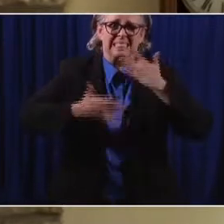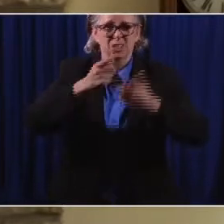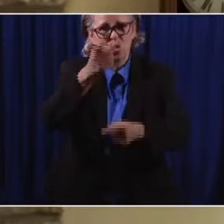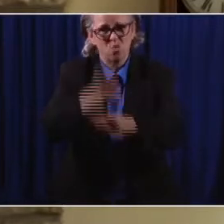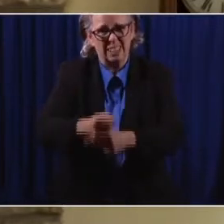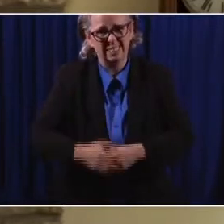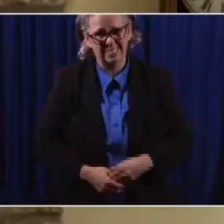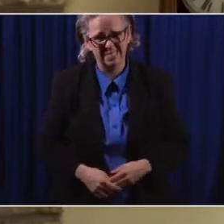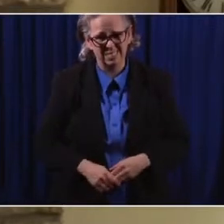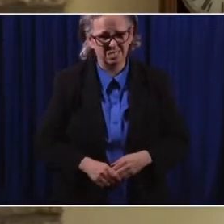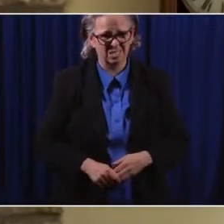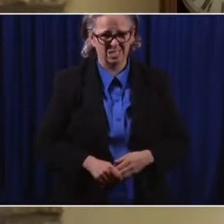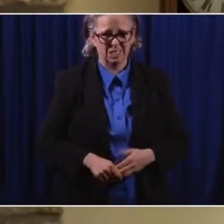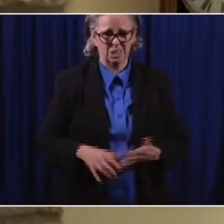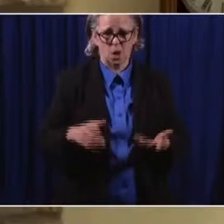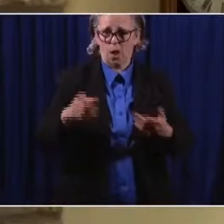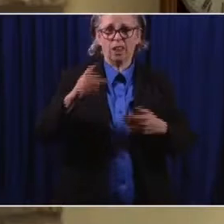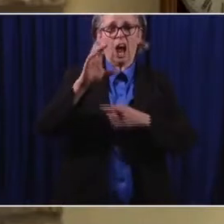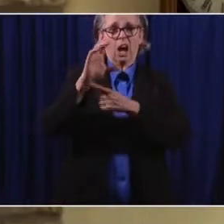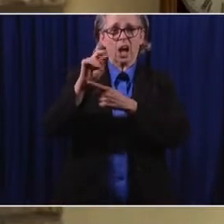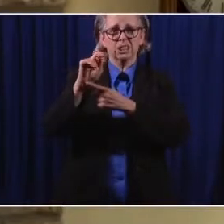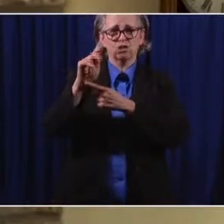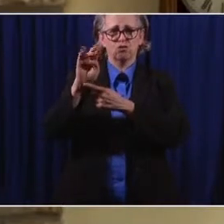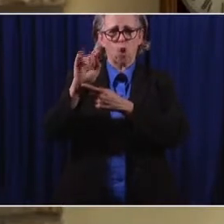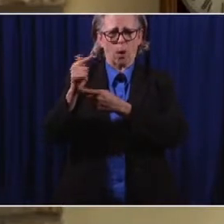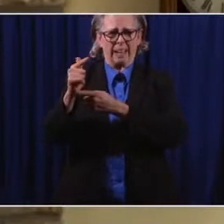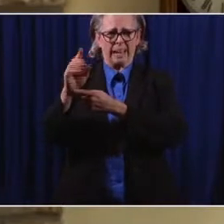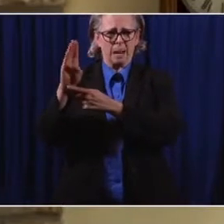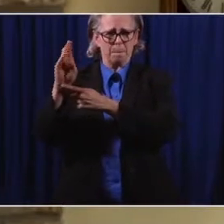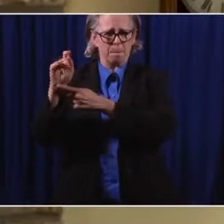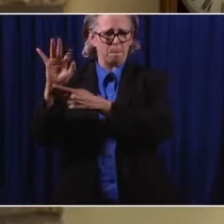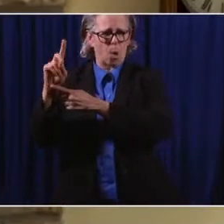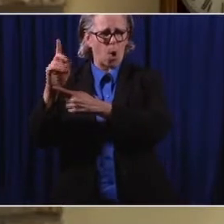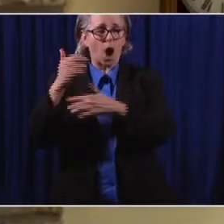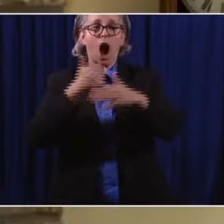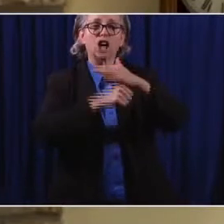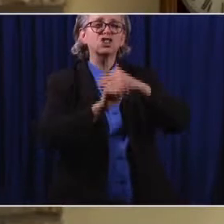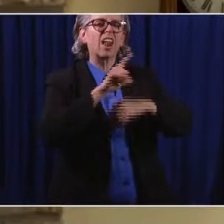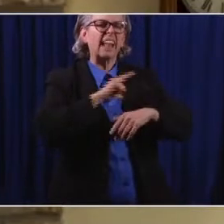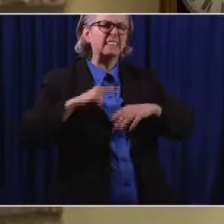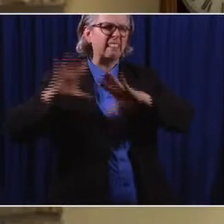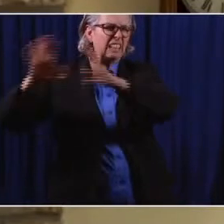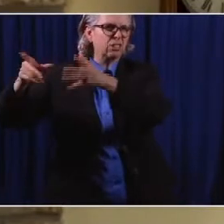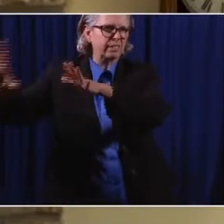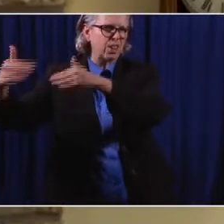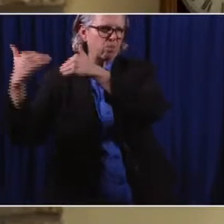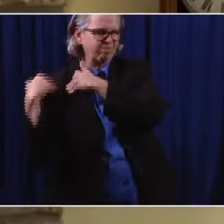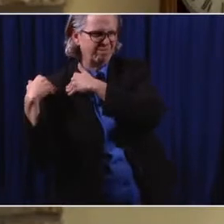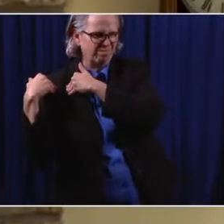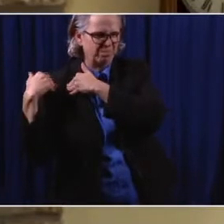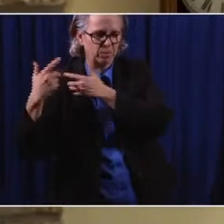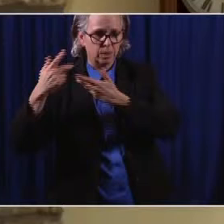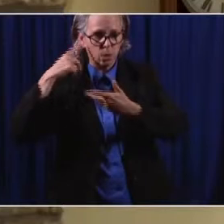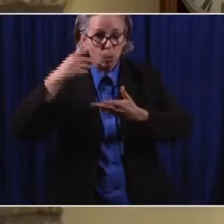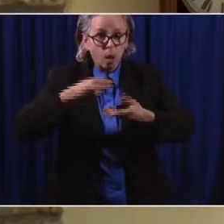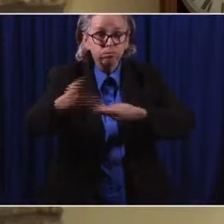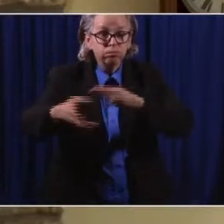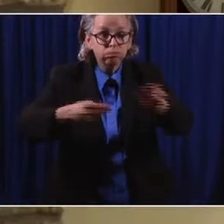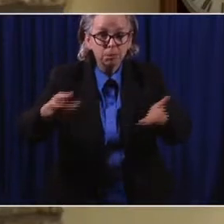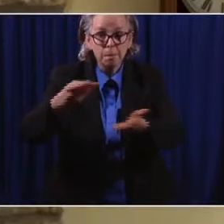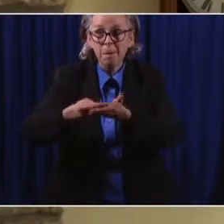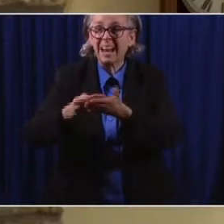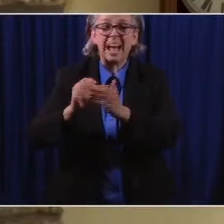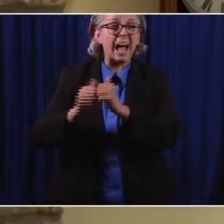legislature. There's 2 ways to get money out. We can pass a bill, or we can, go through the controlling board. In either